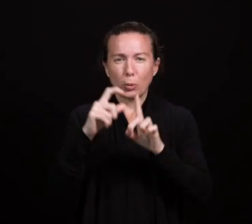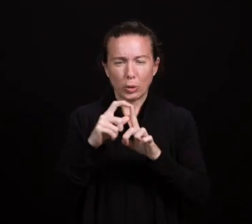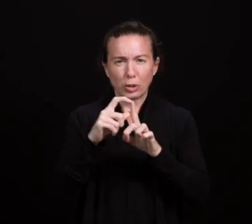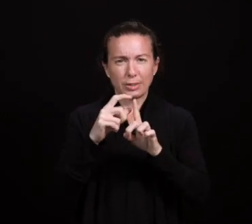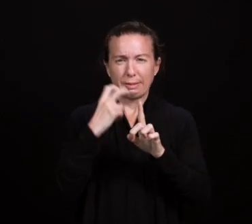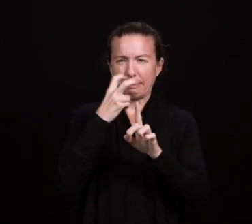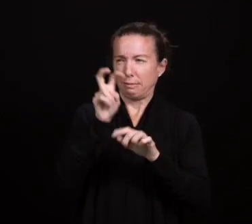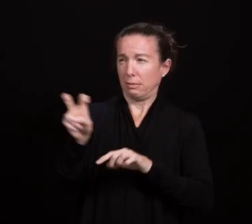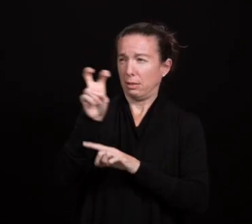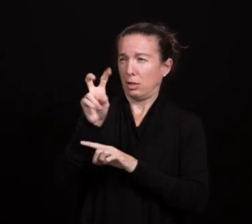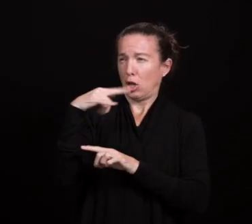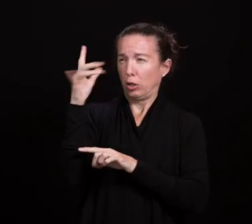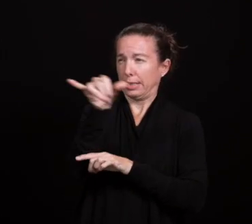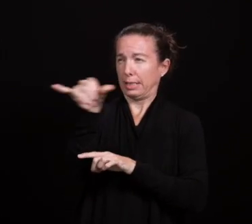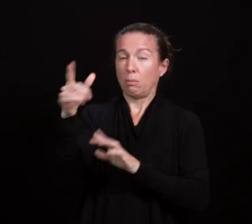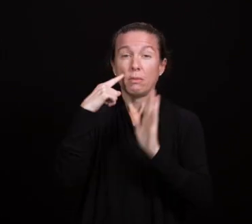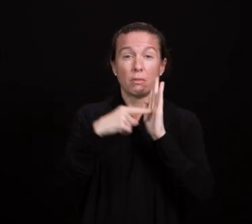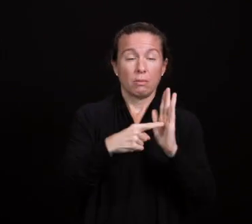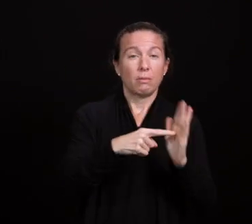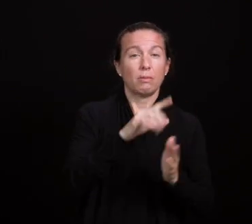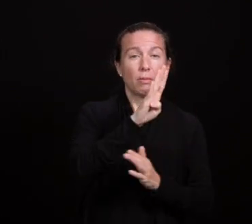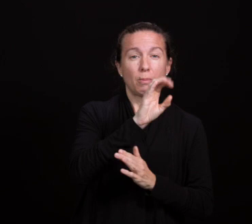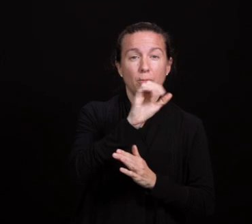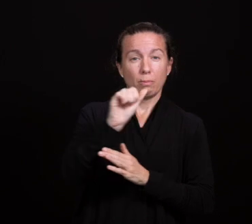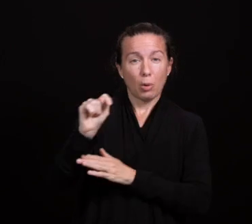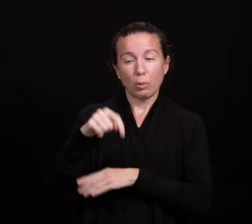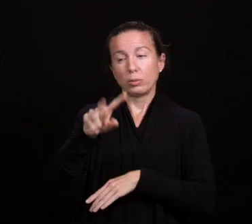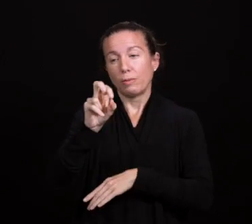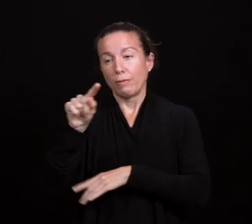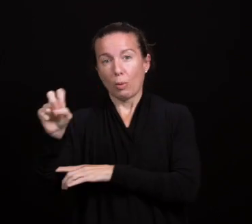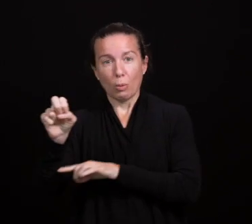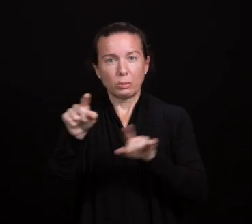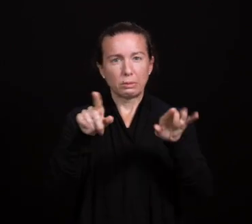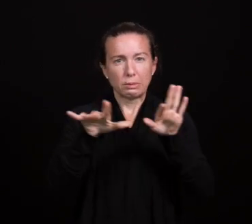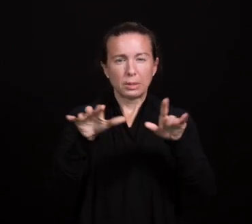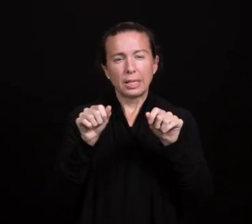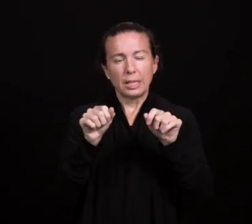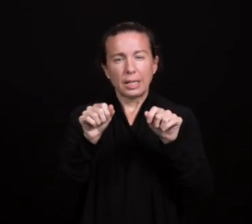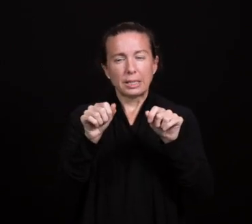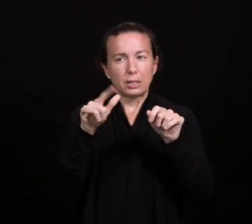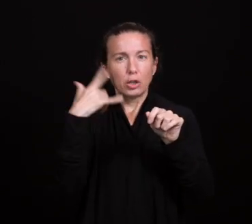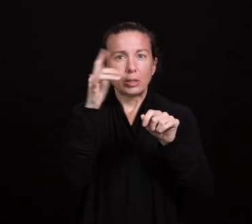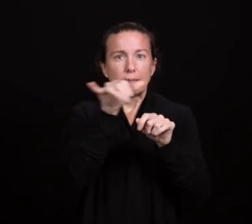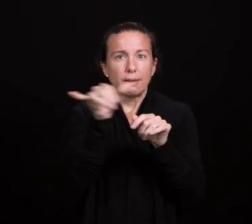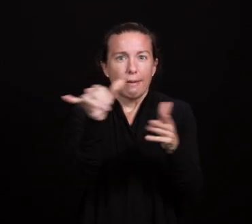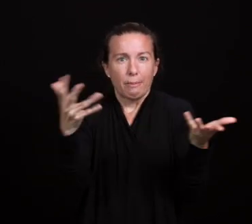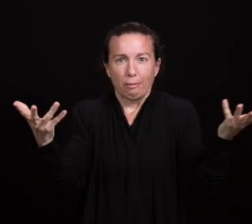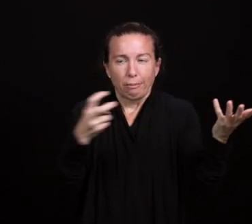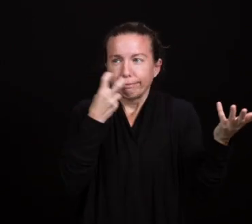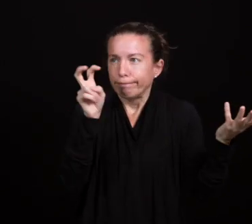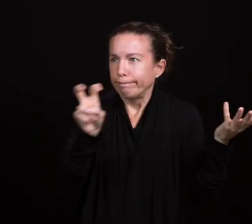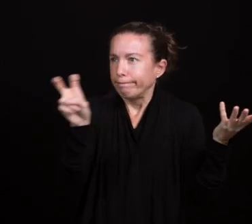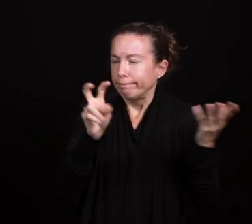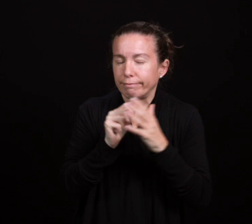similar. It's very much the same. And if you don't have the vocabulary behind it, it can be hard to learn to spell